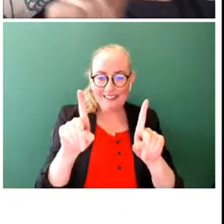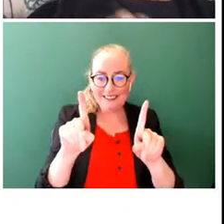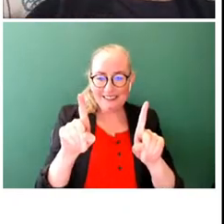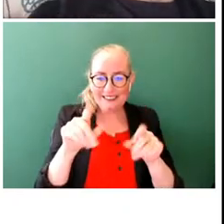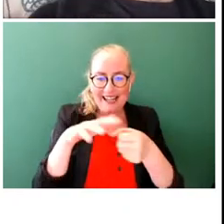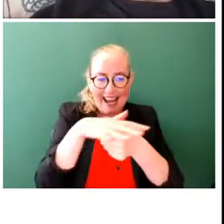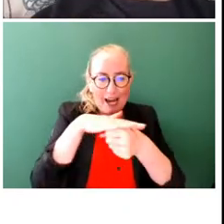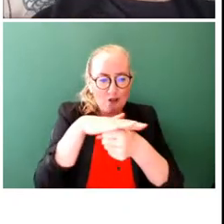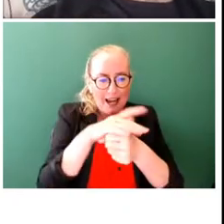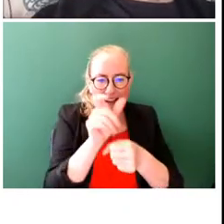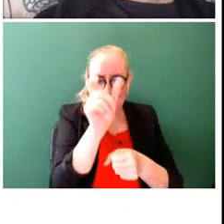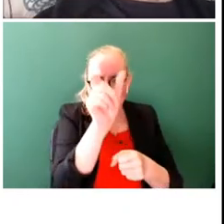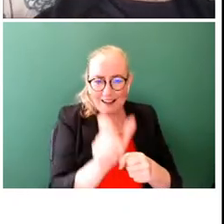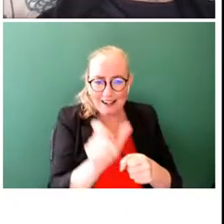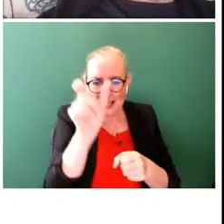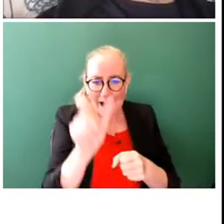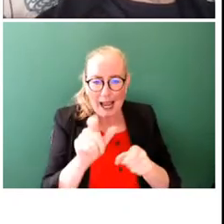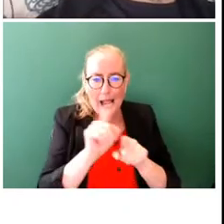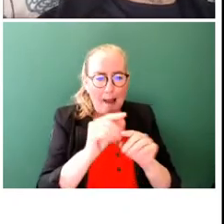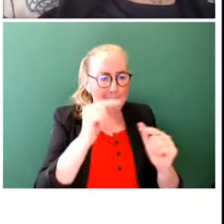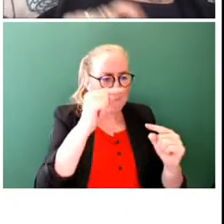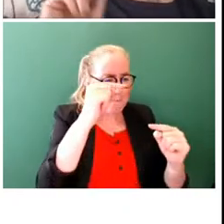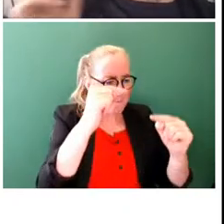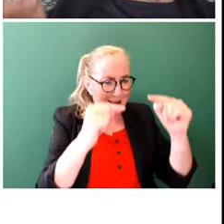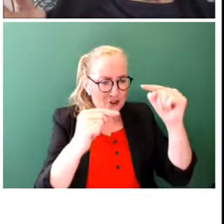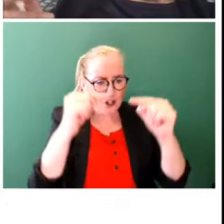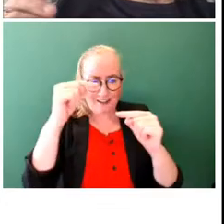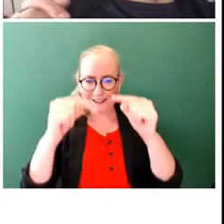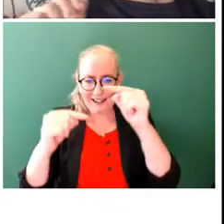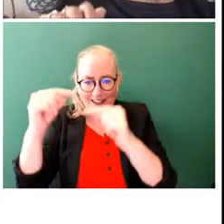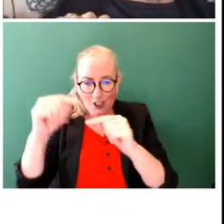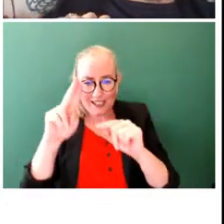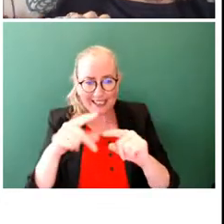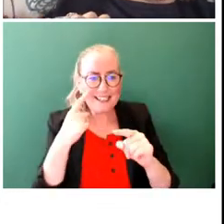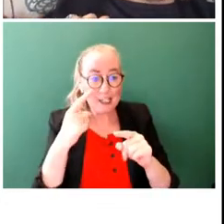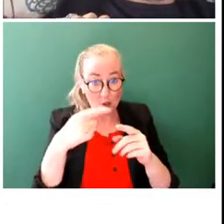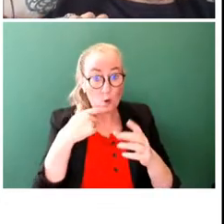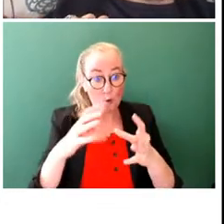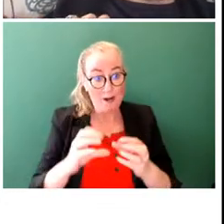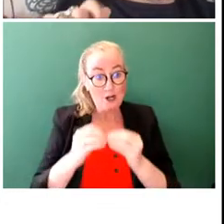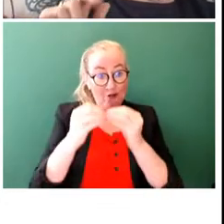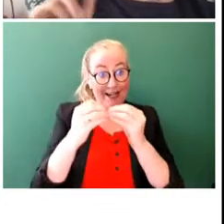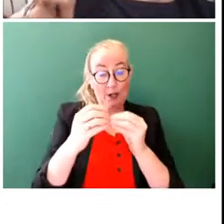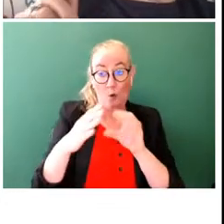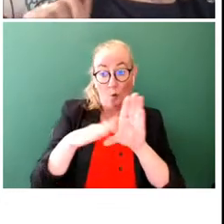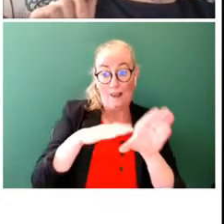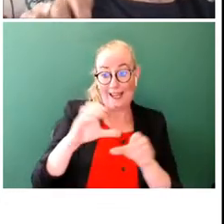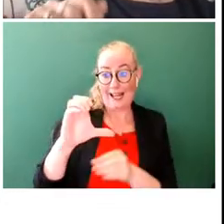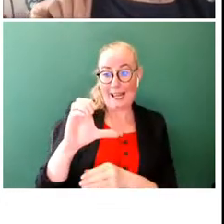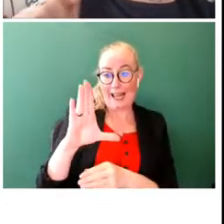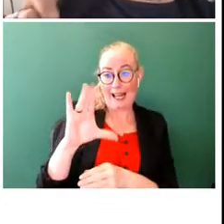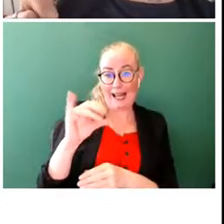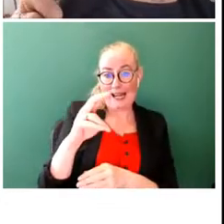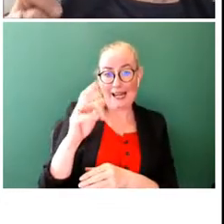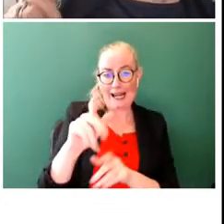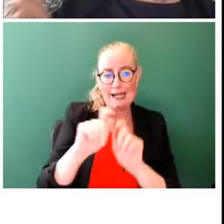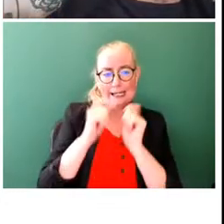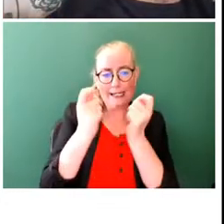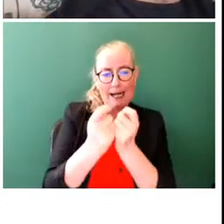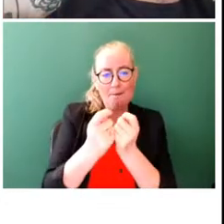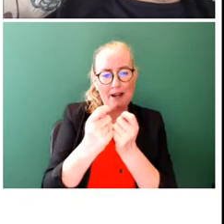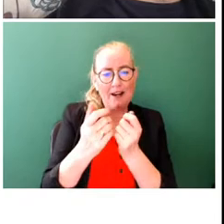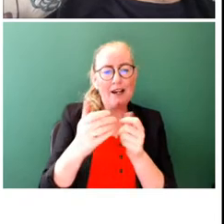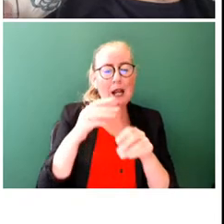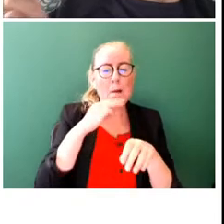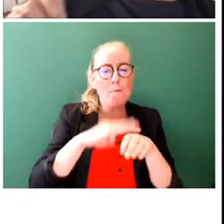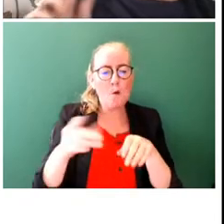areas, and they can look at patterns. You can see that display. And we created all of this with the clinical team to find a very glanceable,